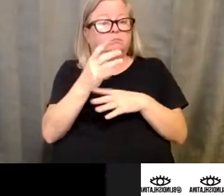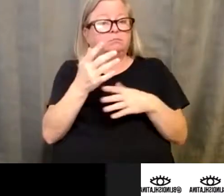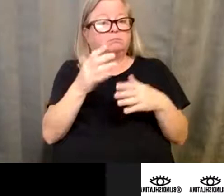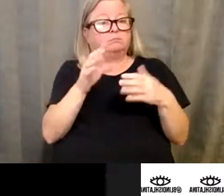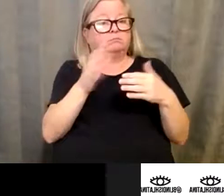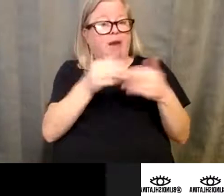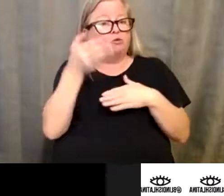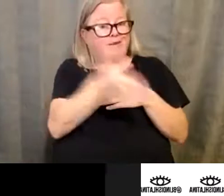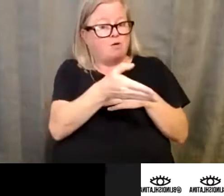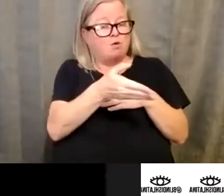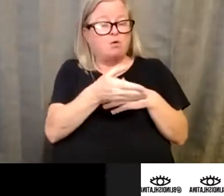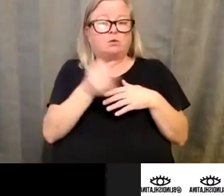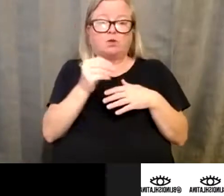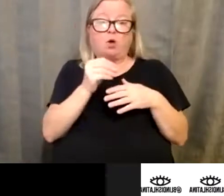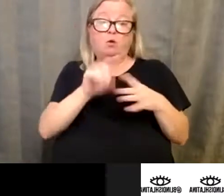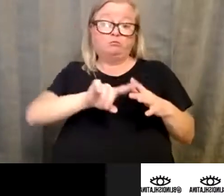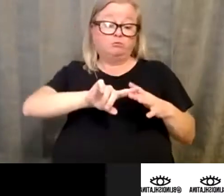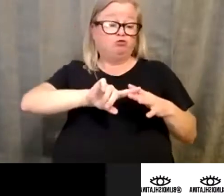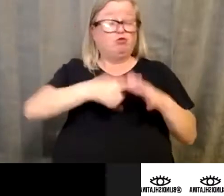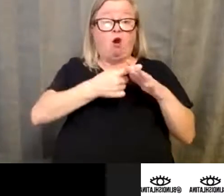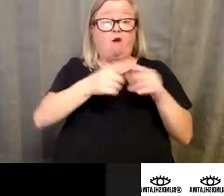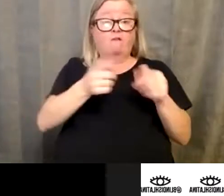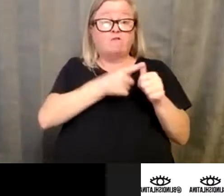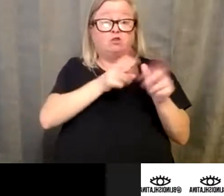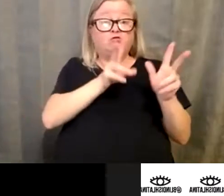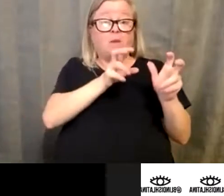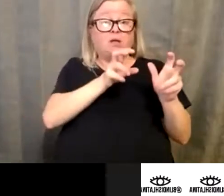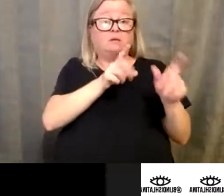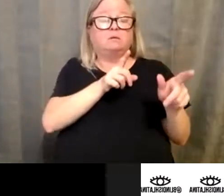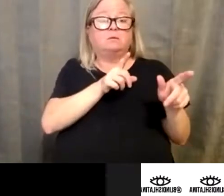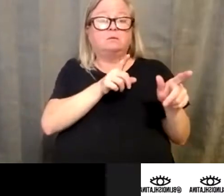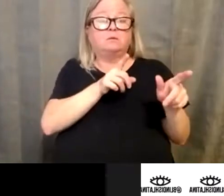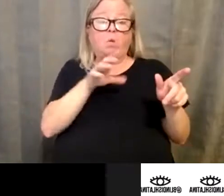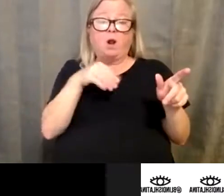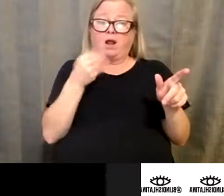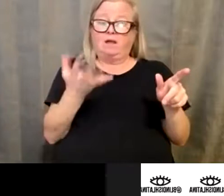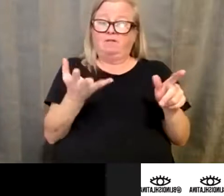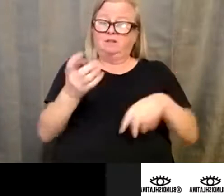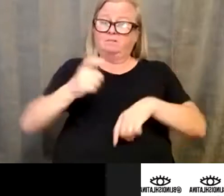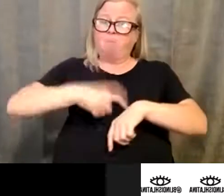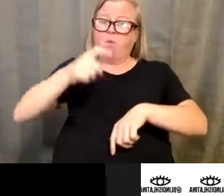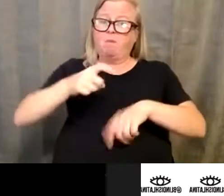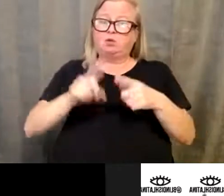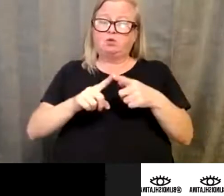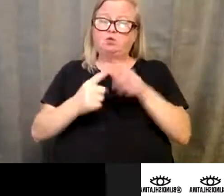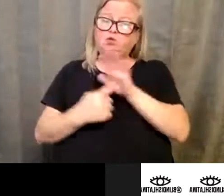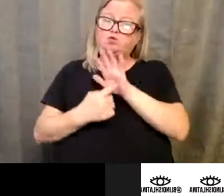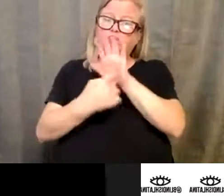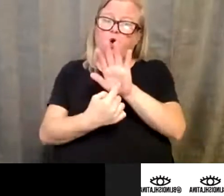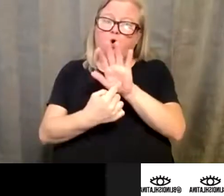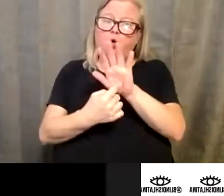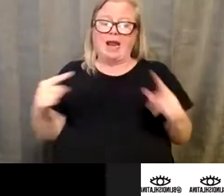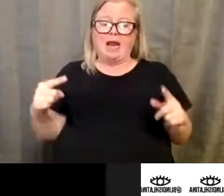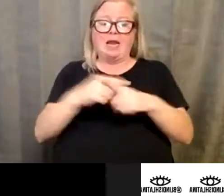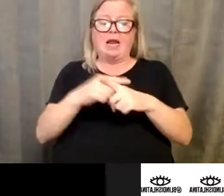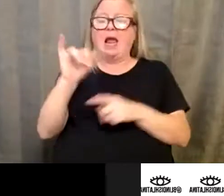So getting right into the first topic, where we really wanted to give a moment to highlight intersectionality, what